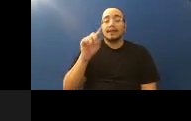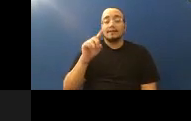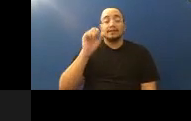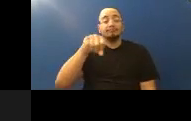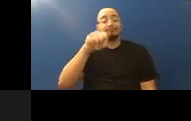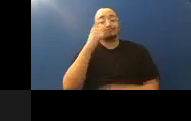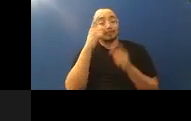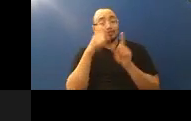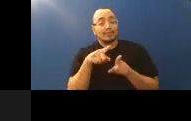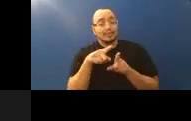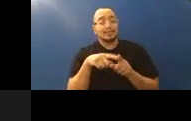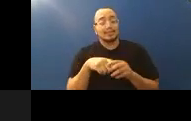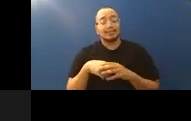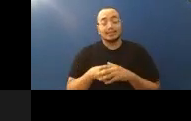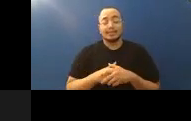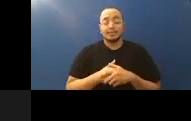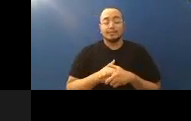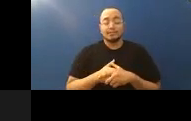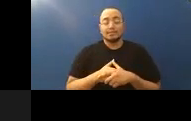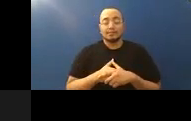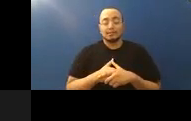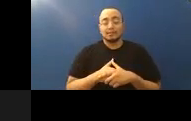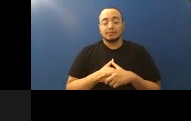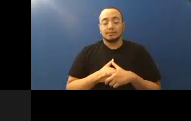I would definitely